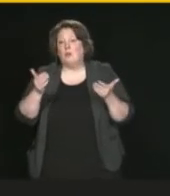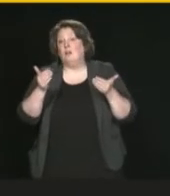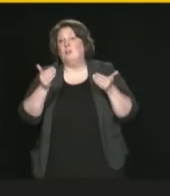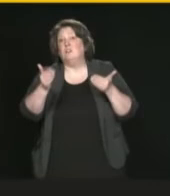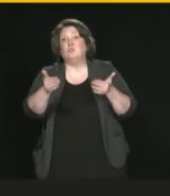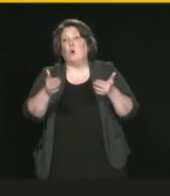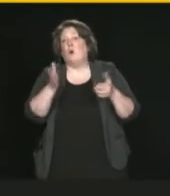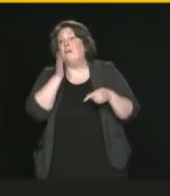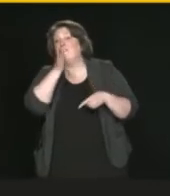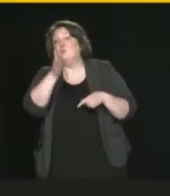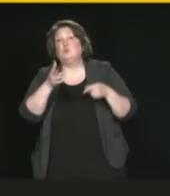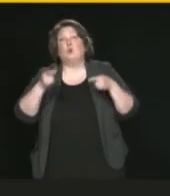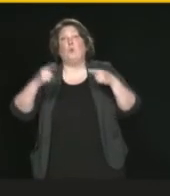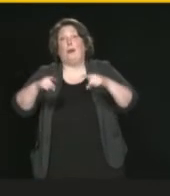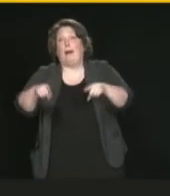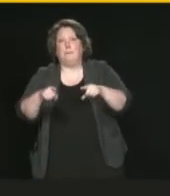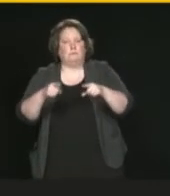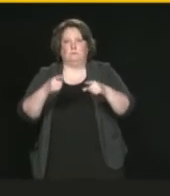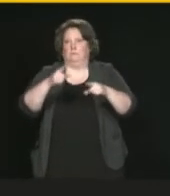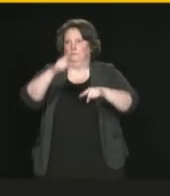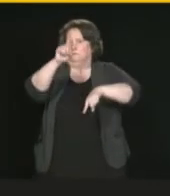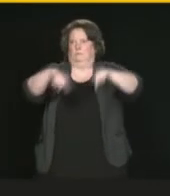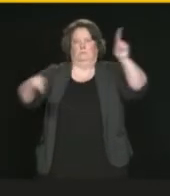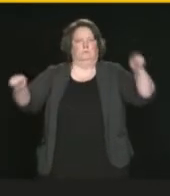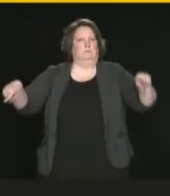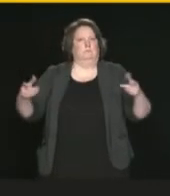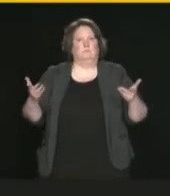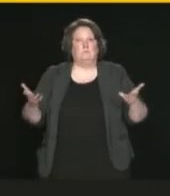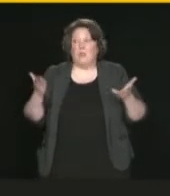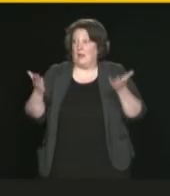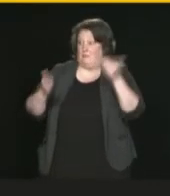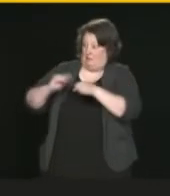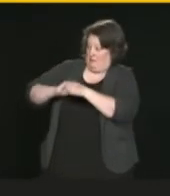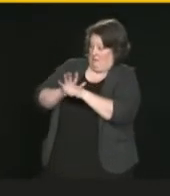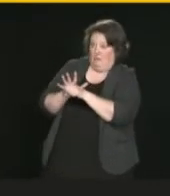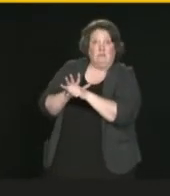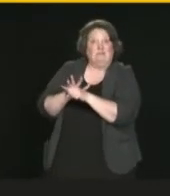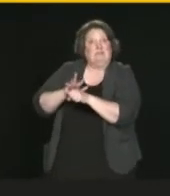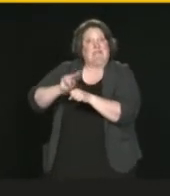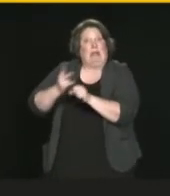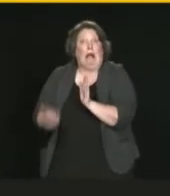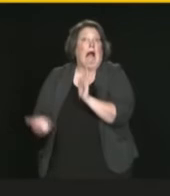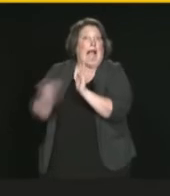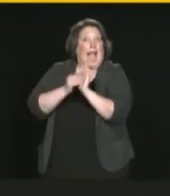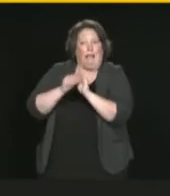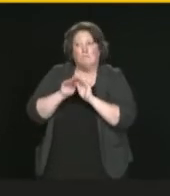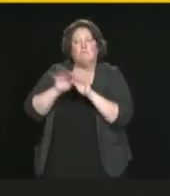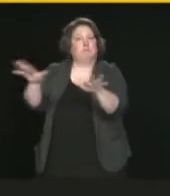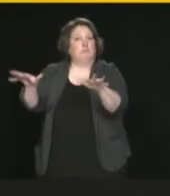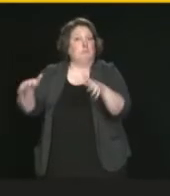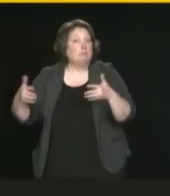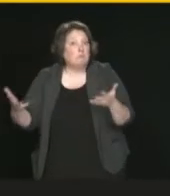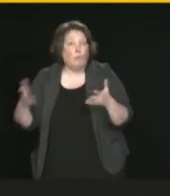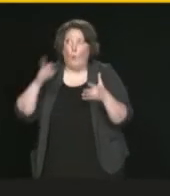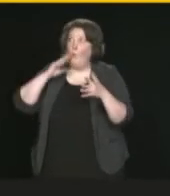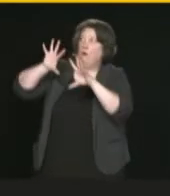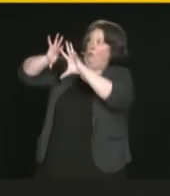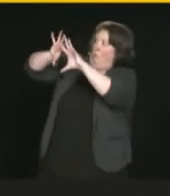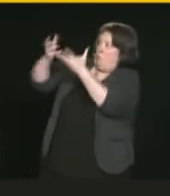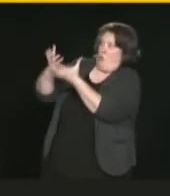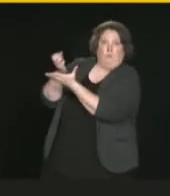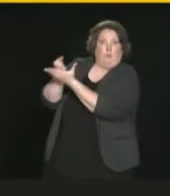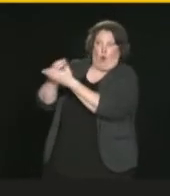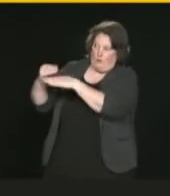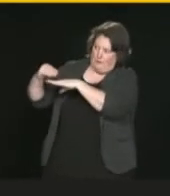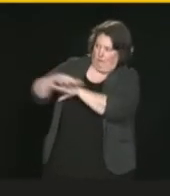in the coming months as this pandemic progresses, if there's a second wave, and there will also be international impacts. So